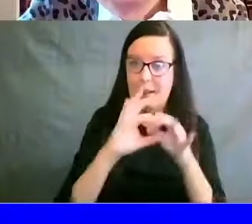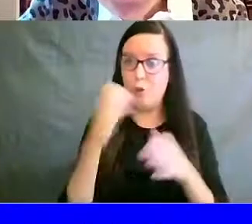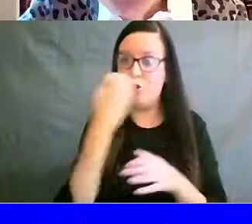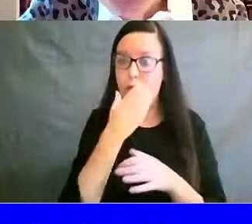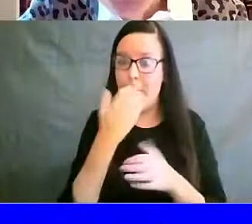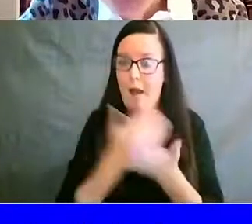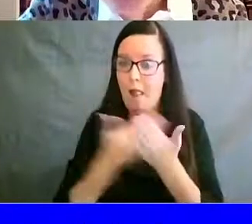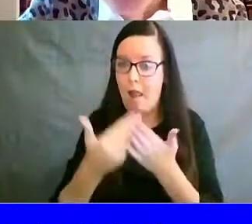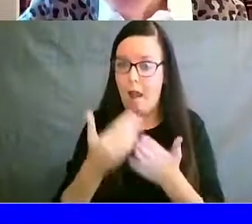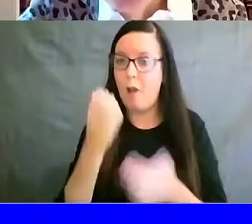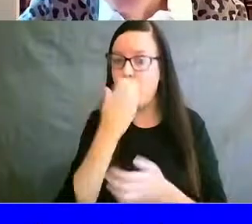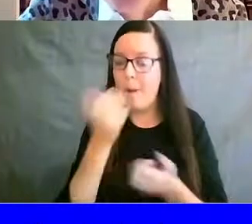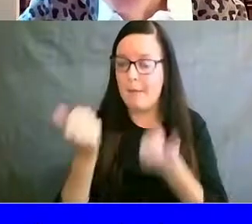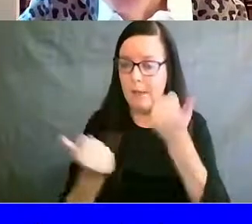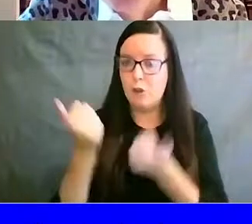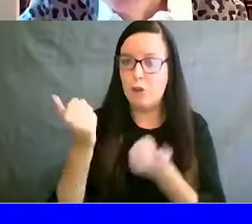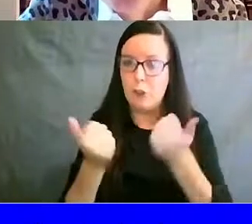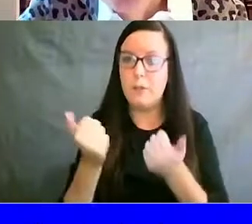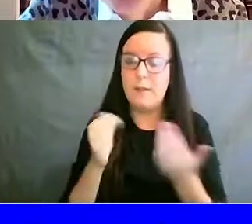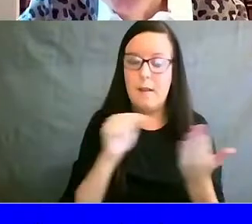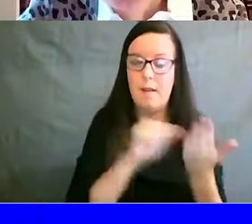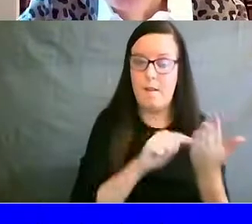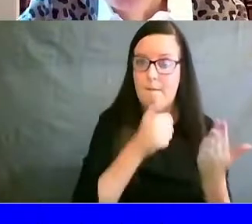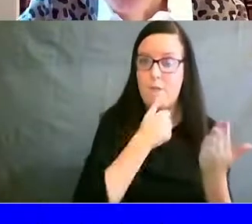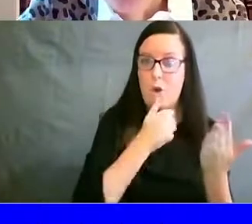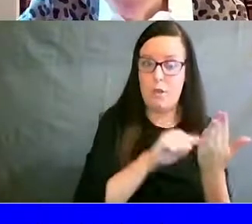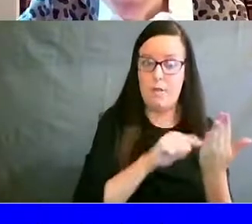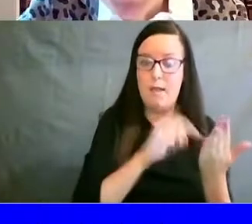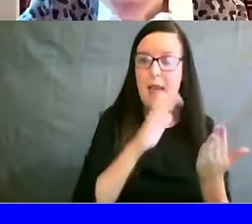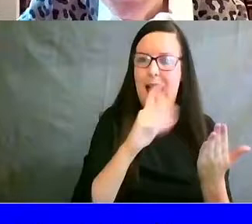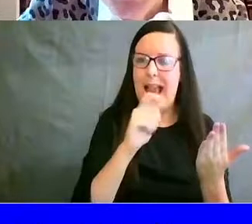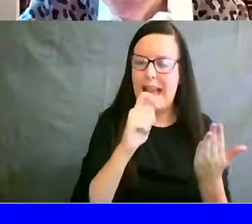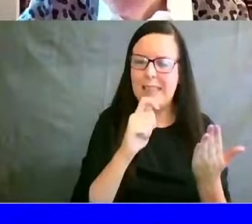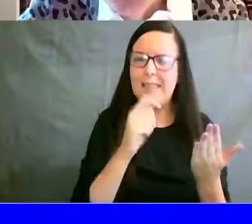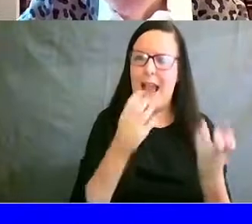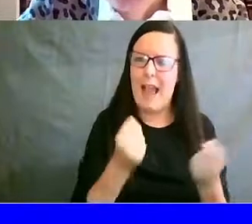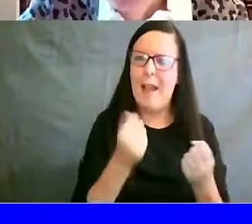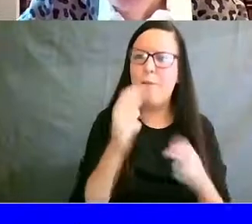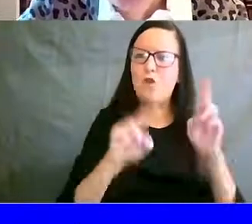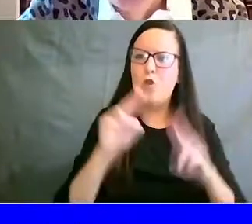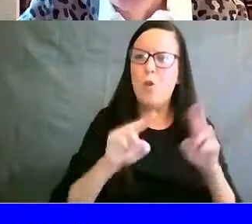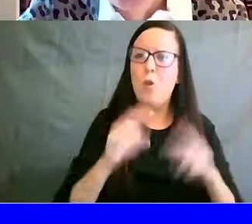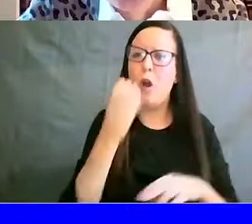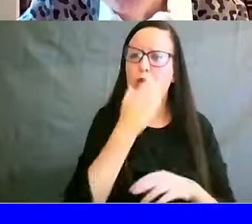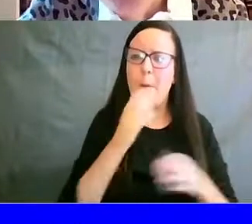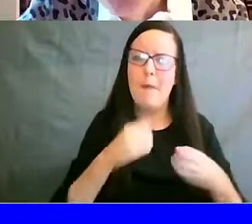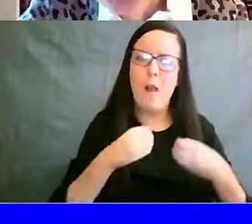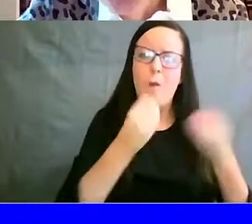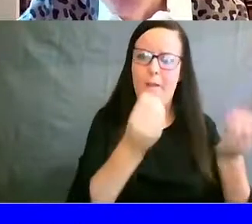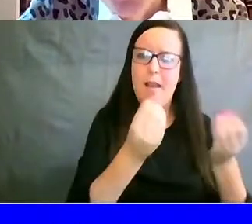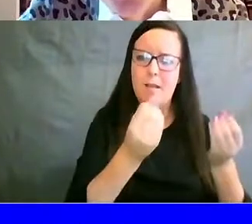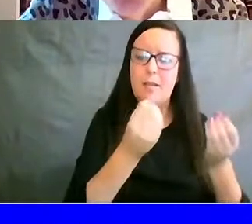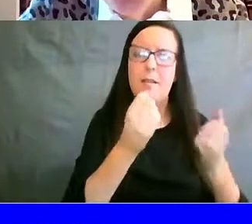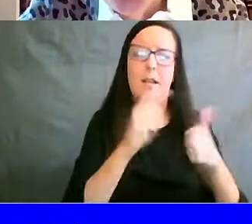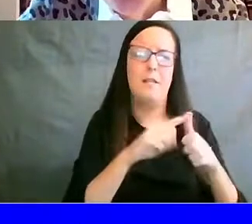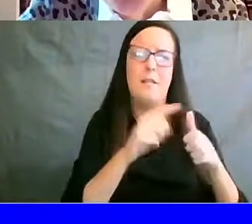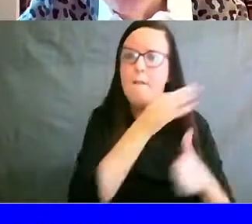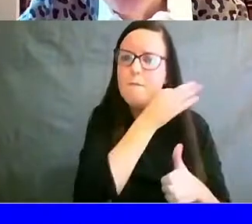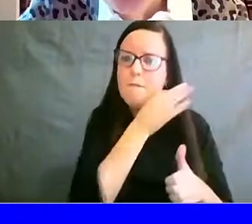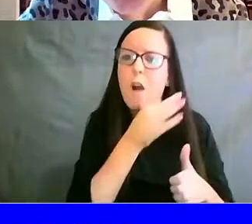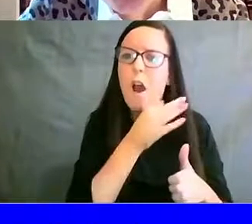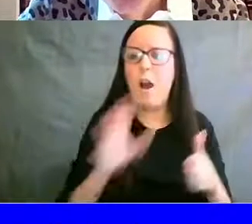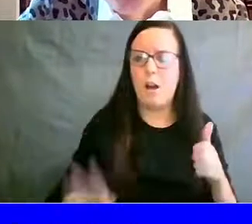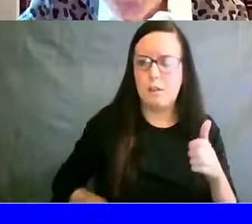first thing to say, I suppose, is that the Act does create a number of new criminal offences, and these include the use of fraud, coercion or